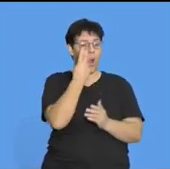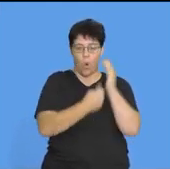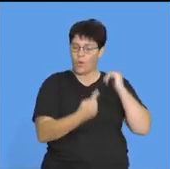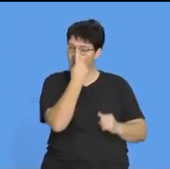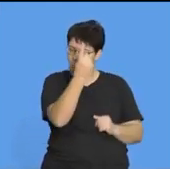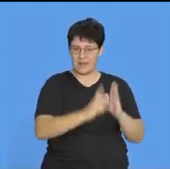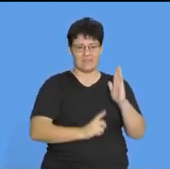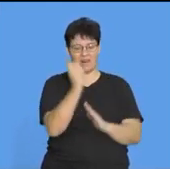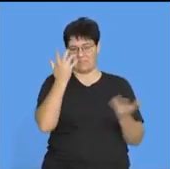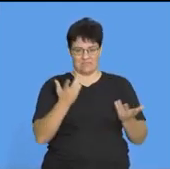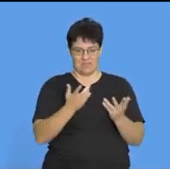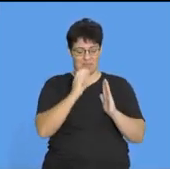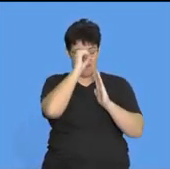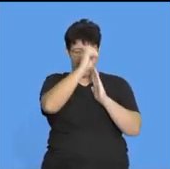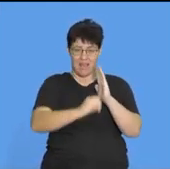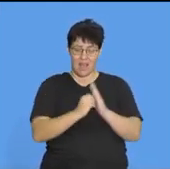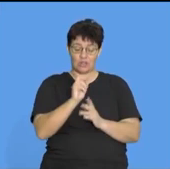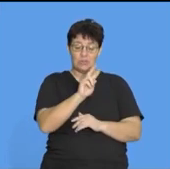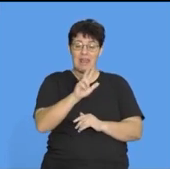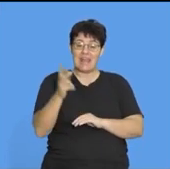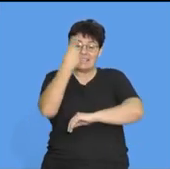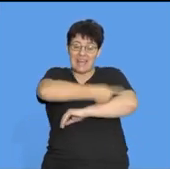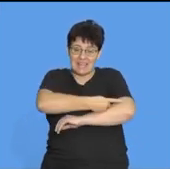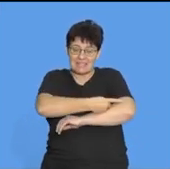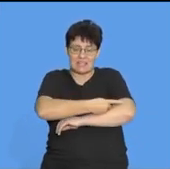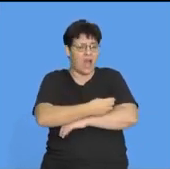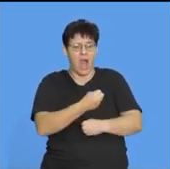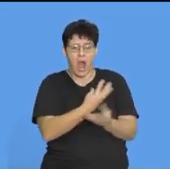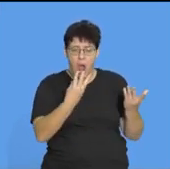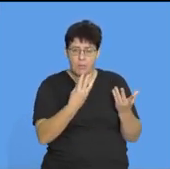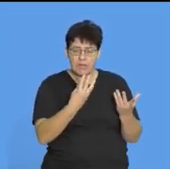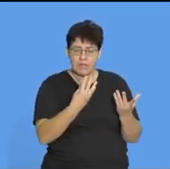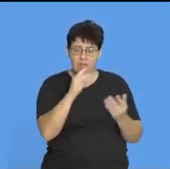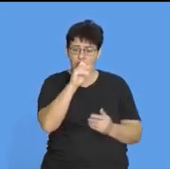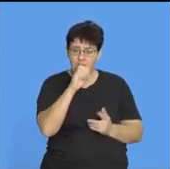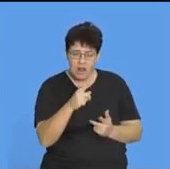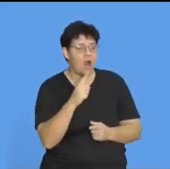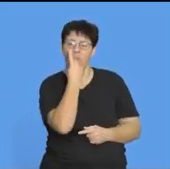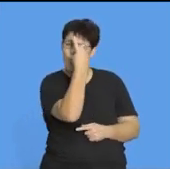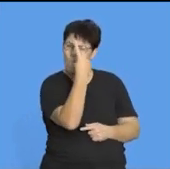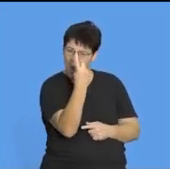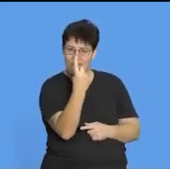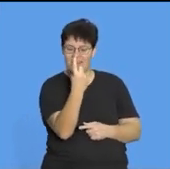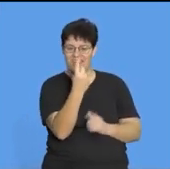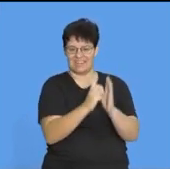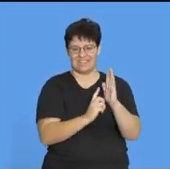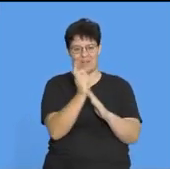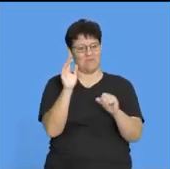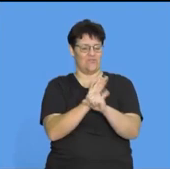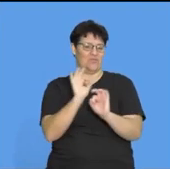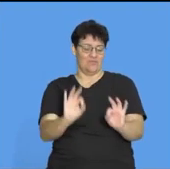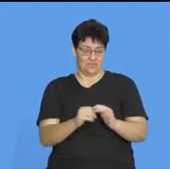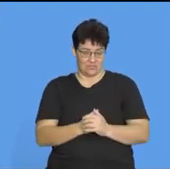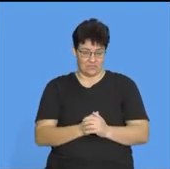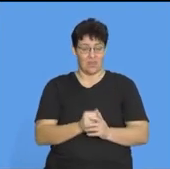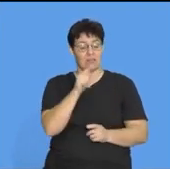this complete cycle of 28 days, there is a single mature follicle that develops. The mature